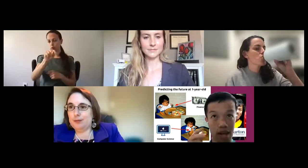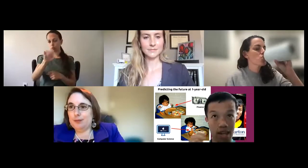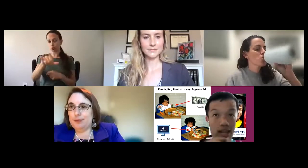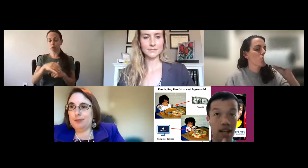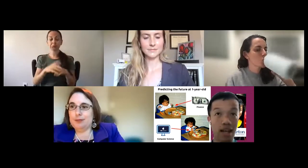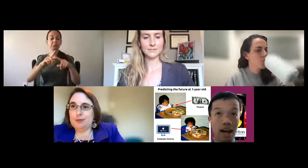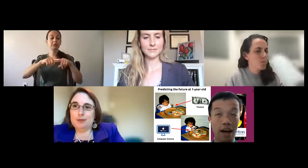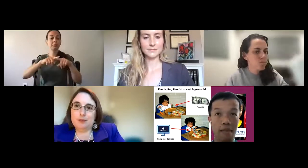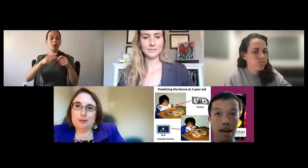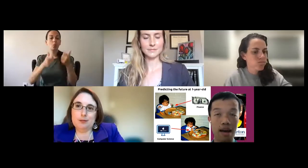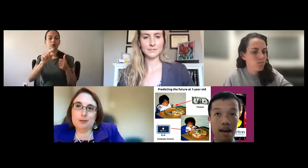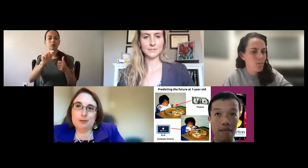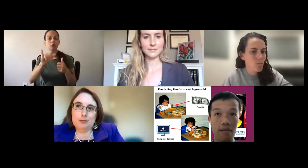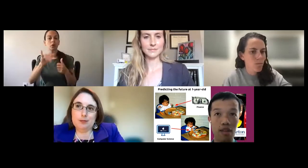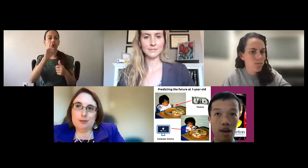picks, it's supposed to predict